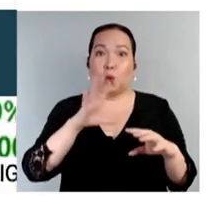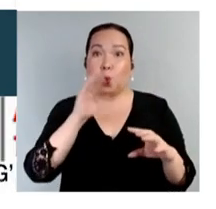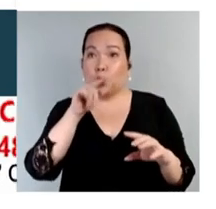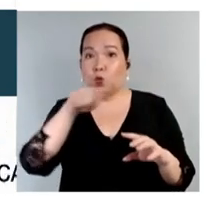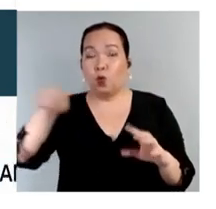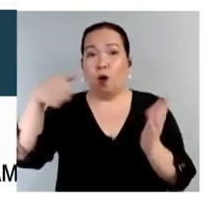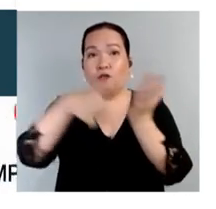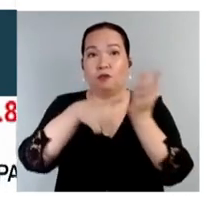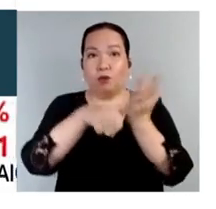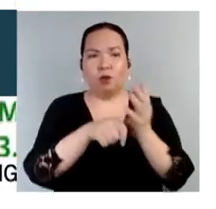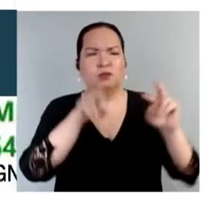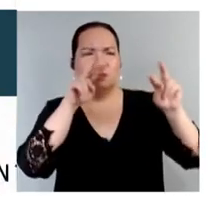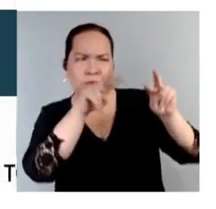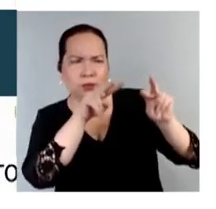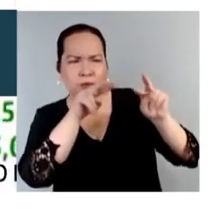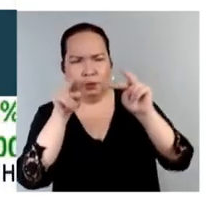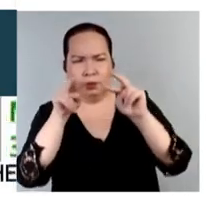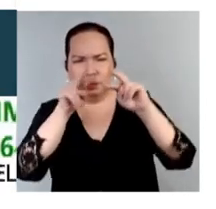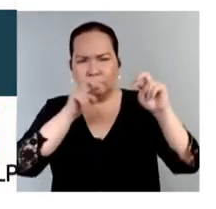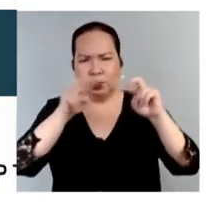look into so many of